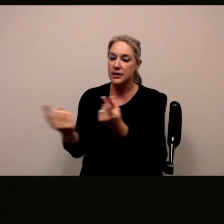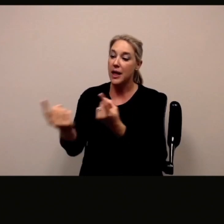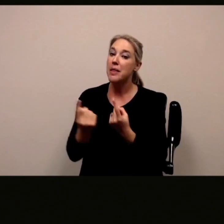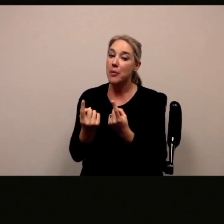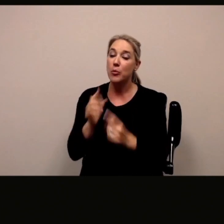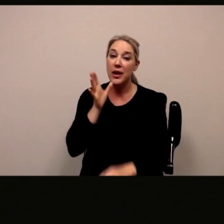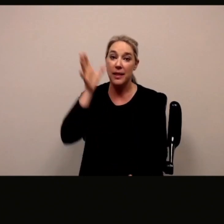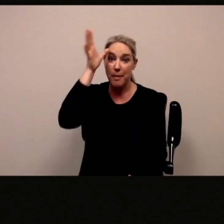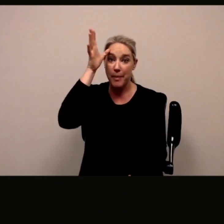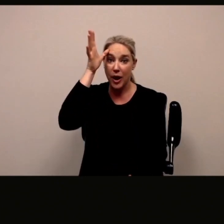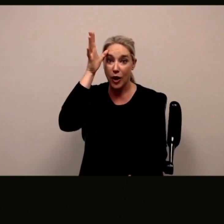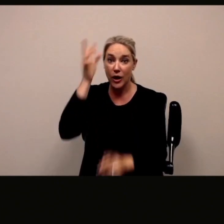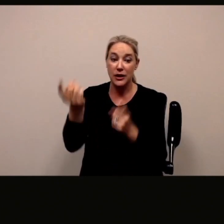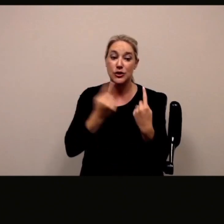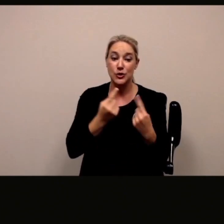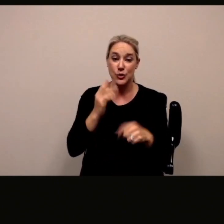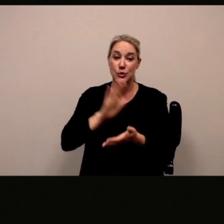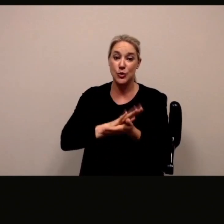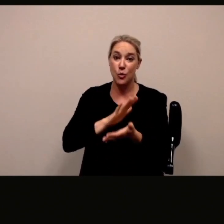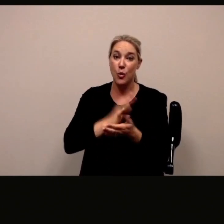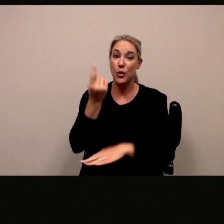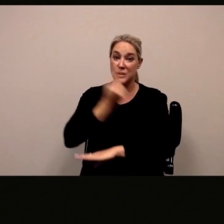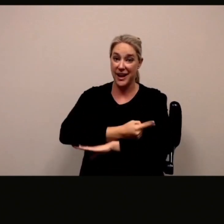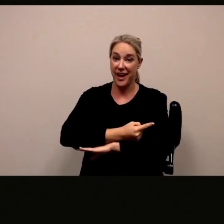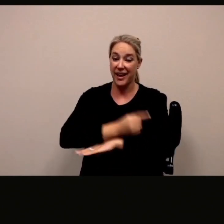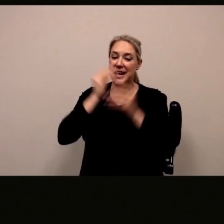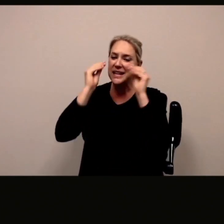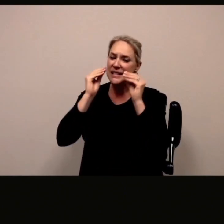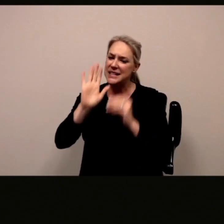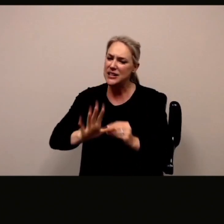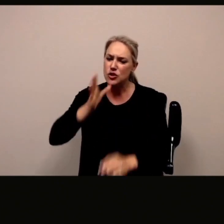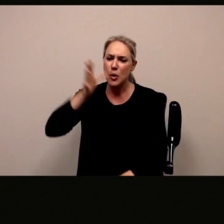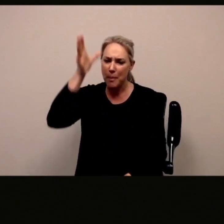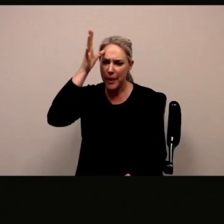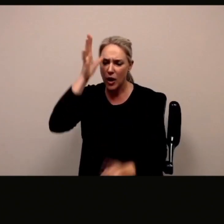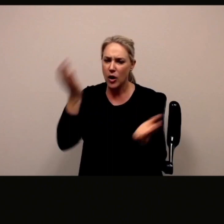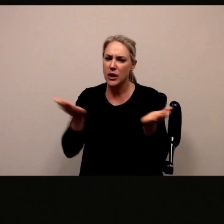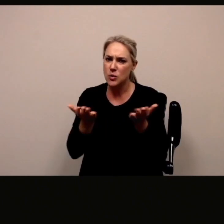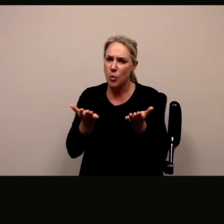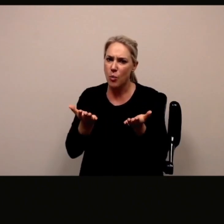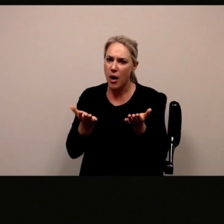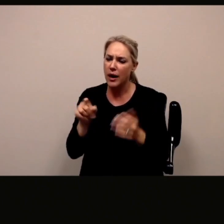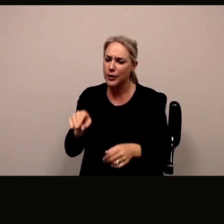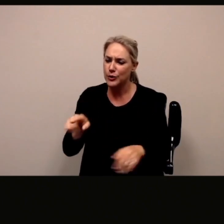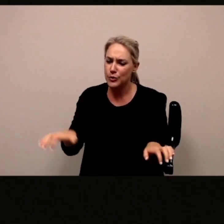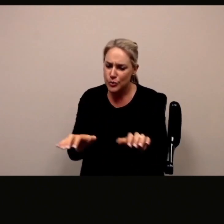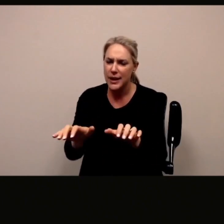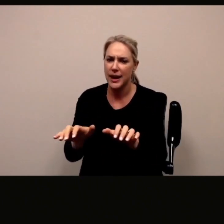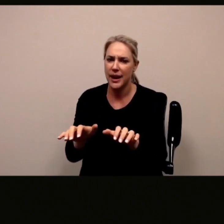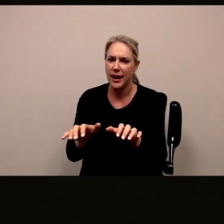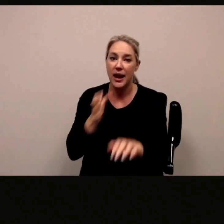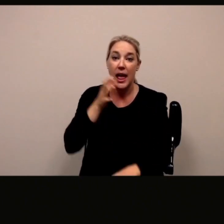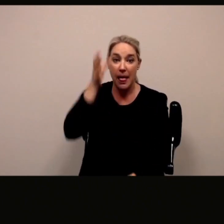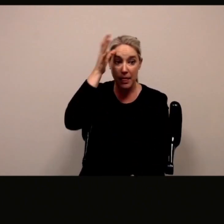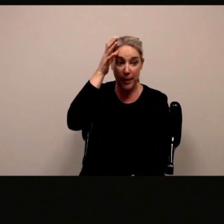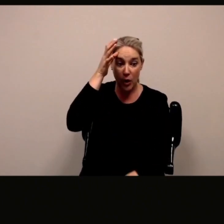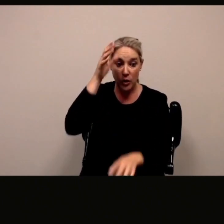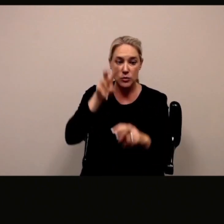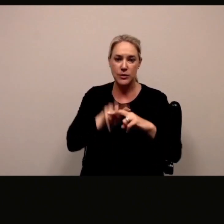have your parent and teach your parent what you did. And the parents will actually sit there and